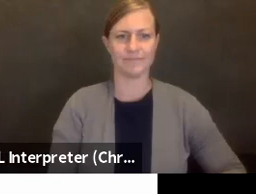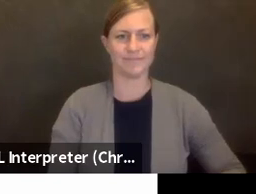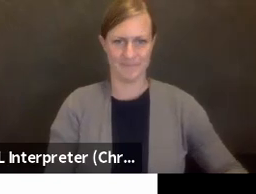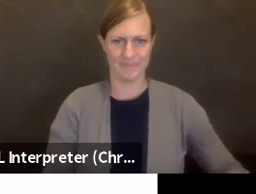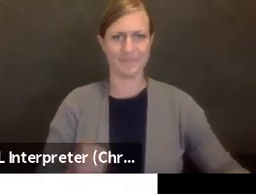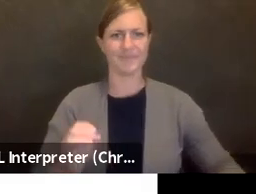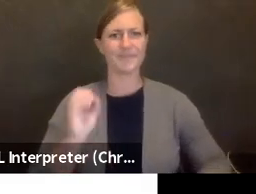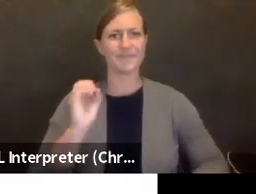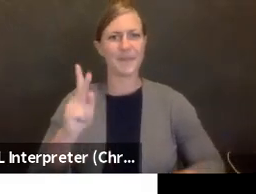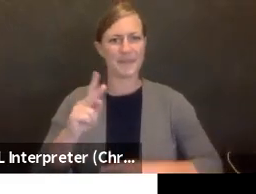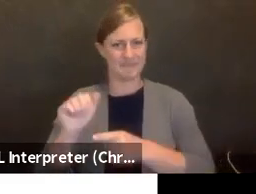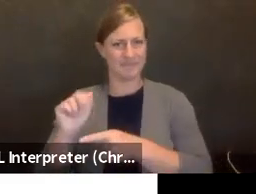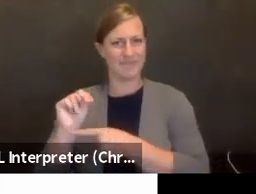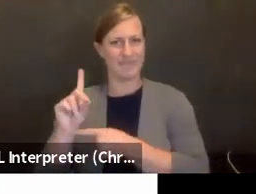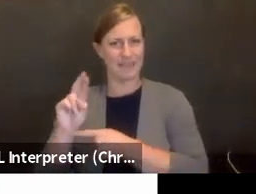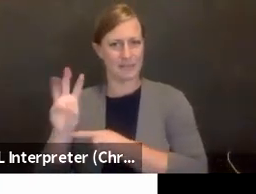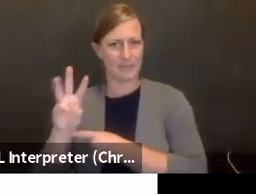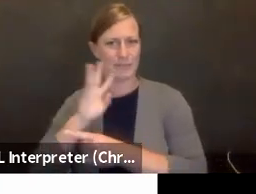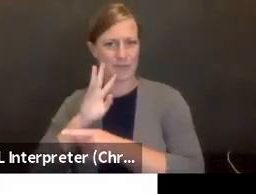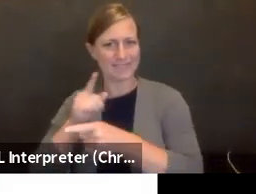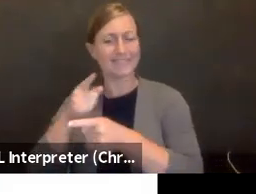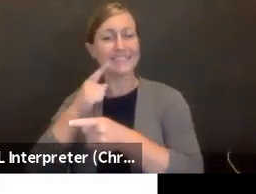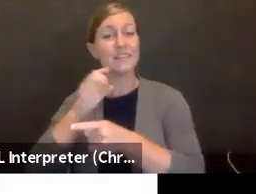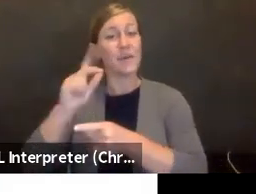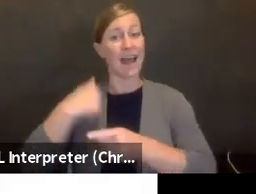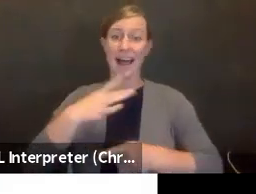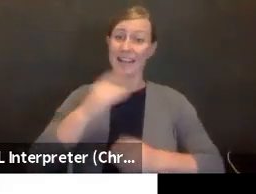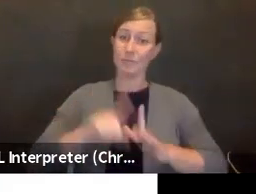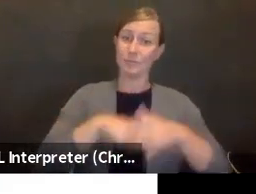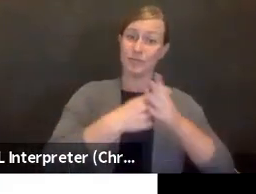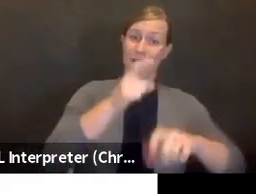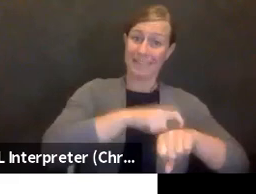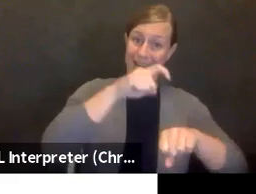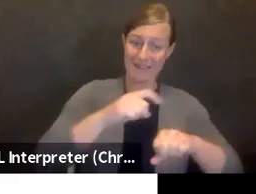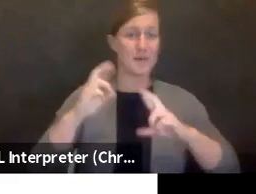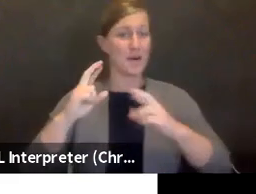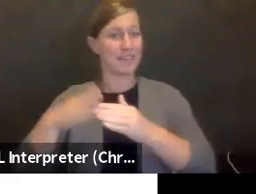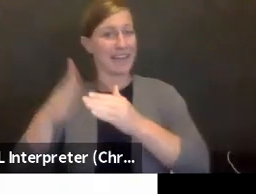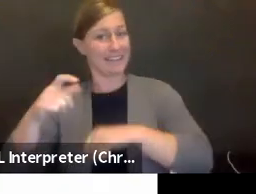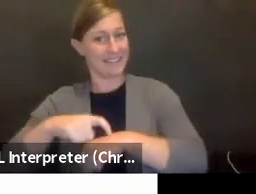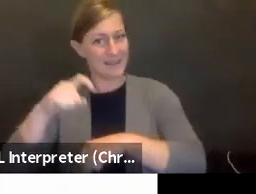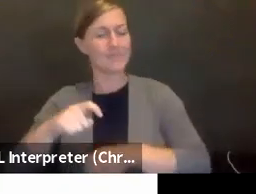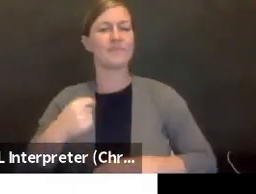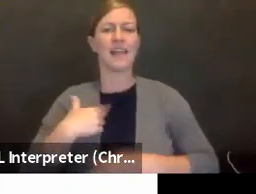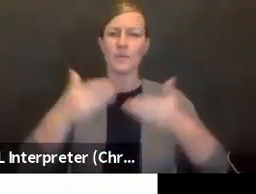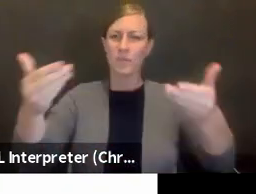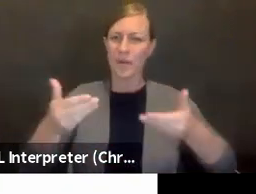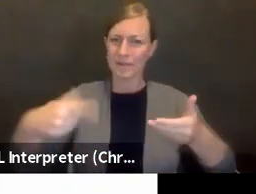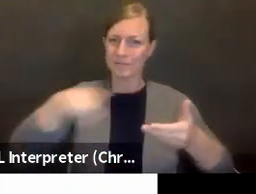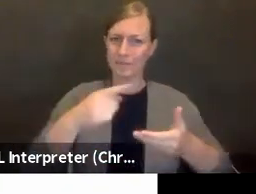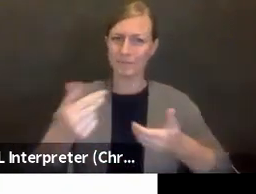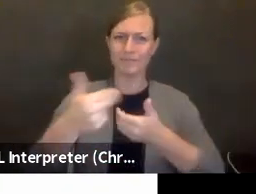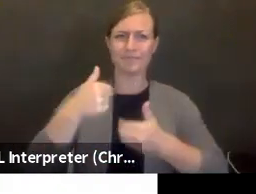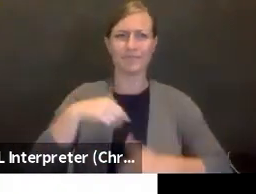Okay. Well, I always like to start on time and hopefully end on time. So I wanted to welcome you all to our Association